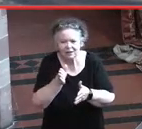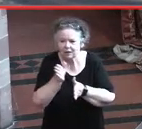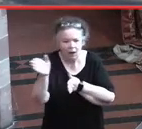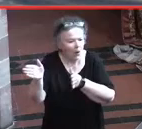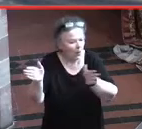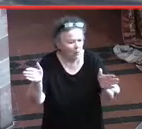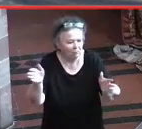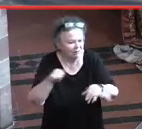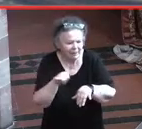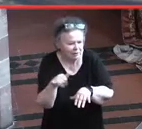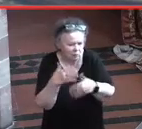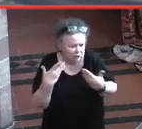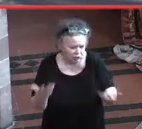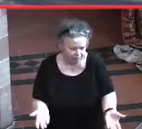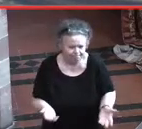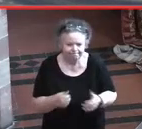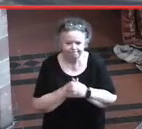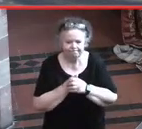venue.